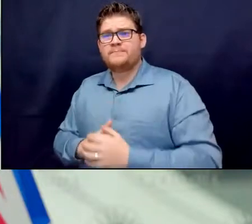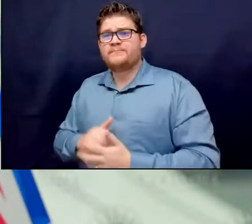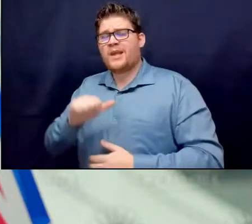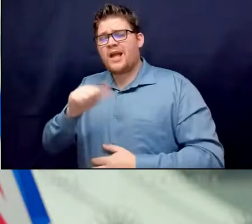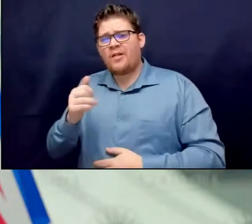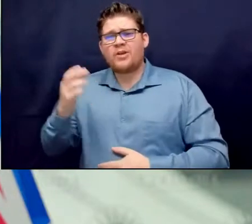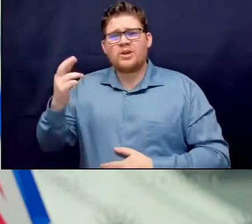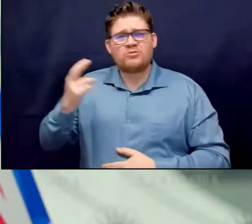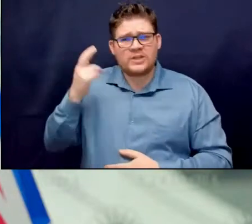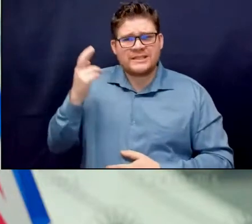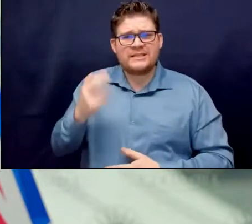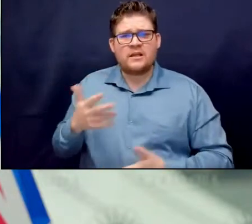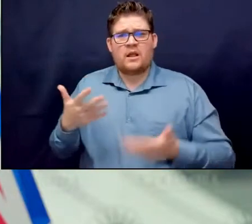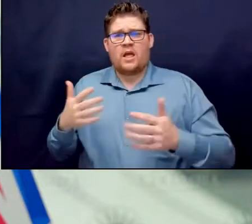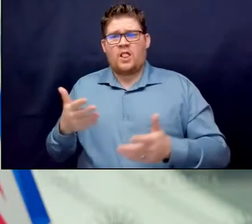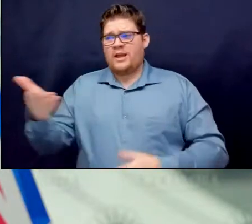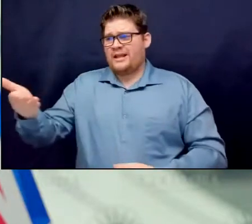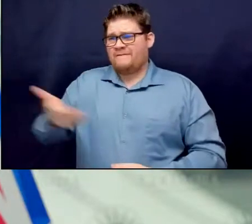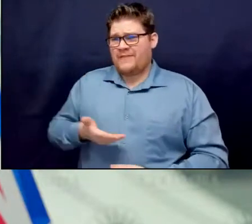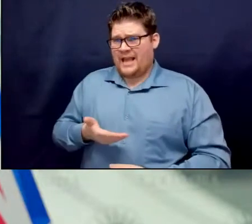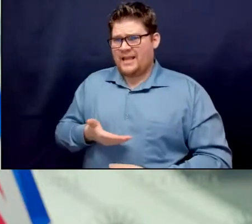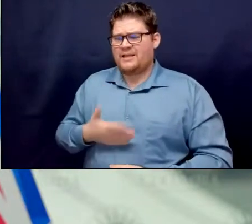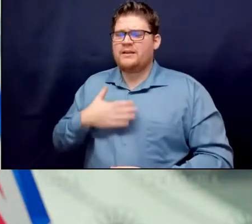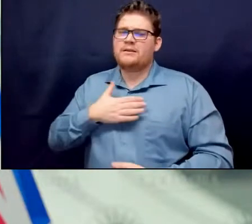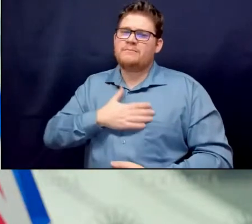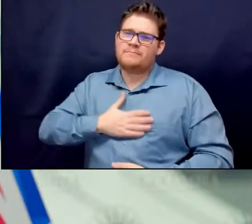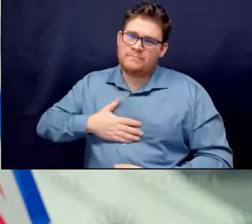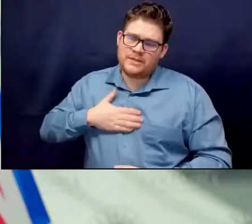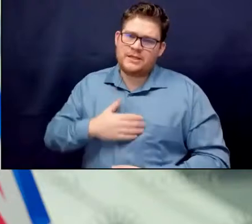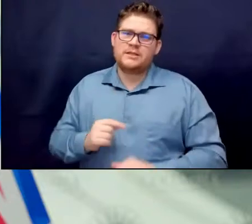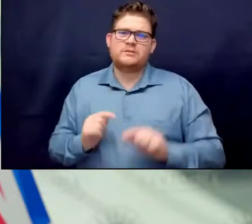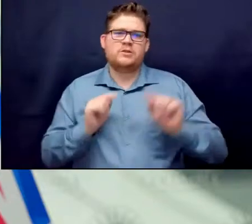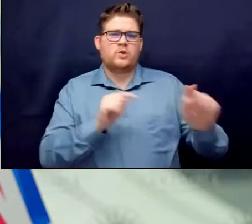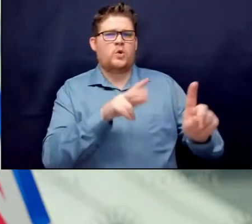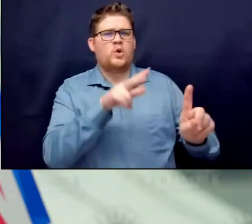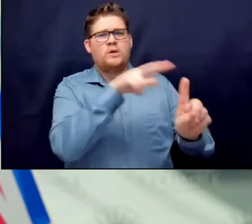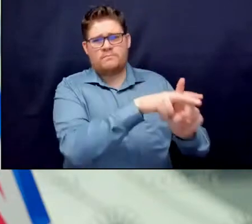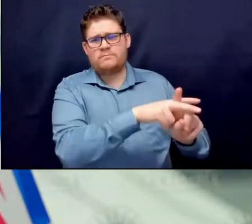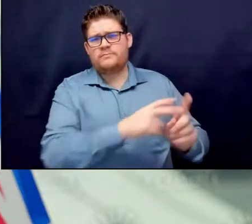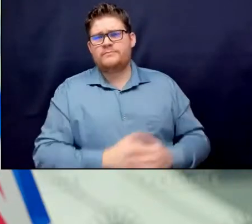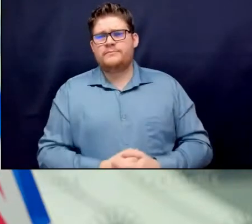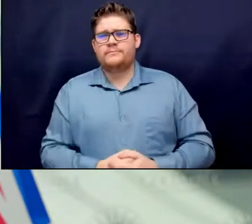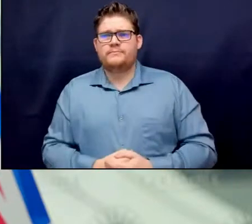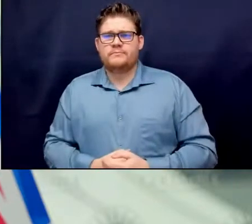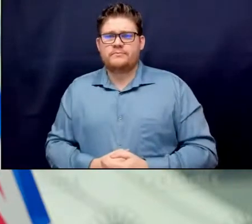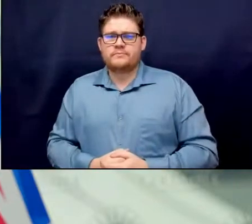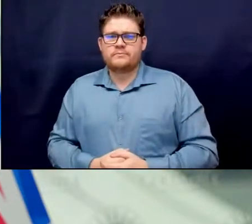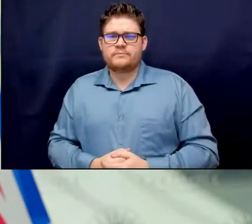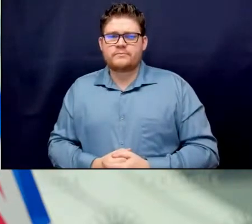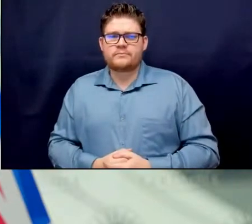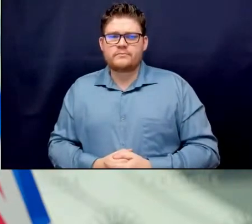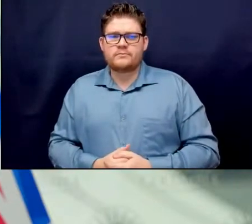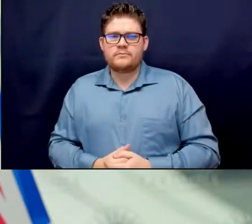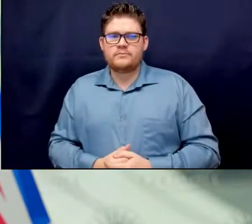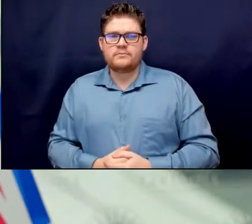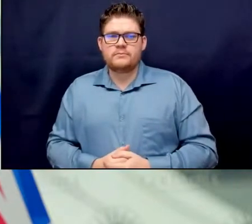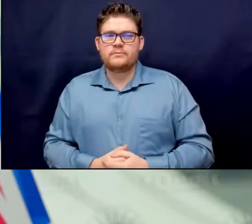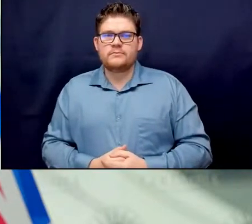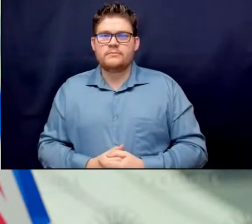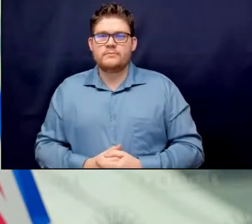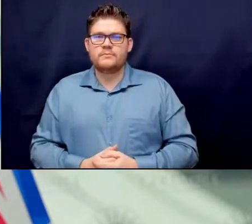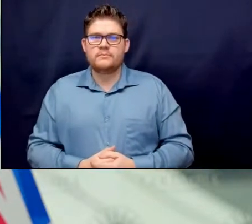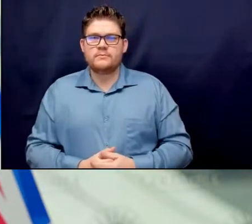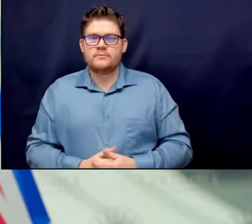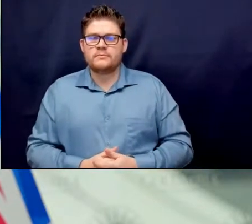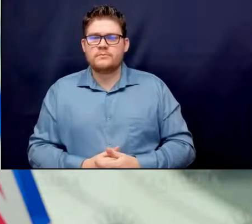starkly in this period of Omicron, all those who are still unvaccinated, haven't received their second dose, or who are partially vaccinated,